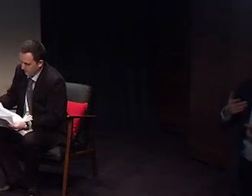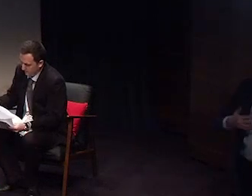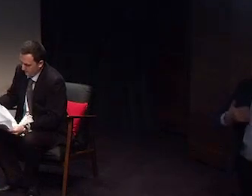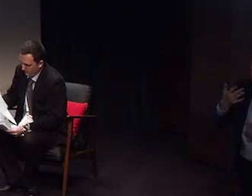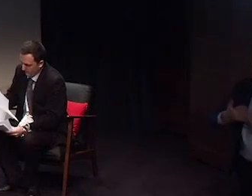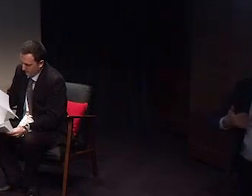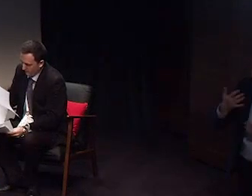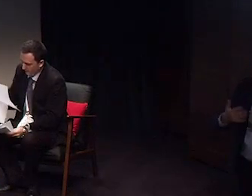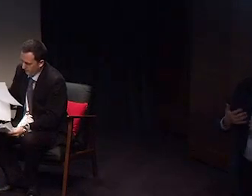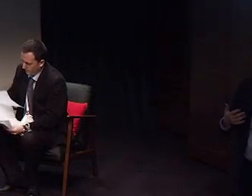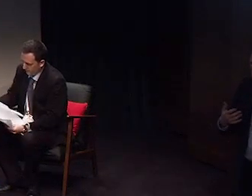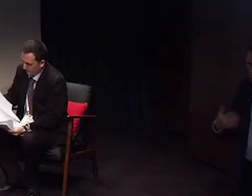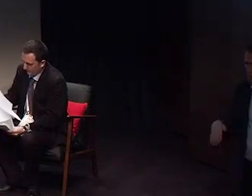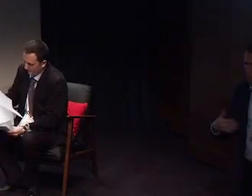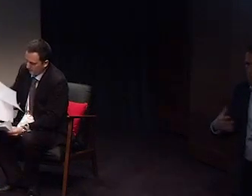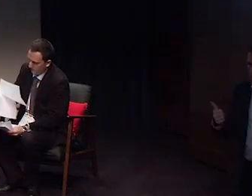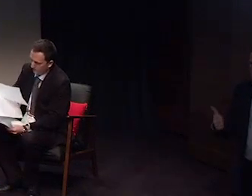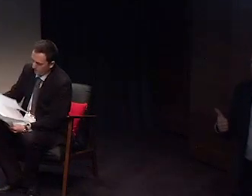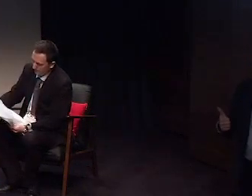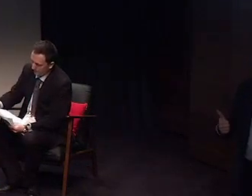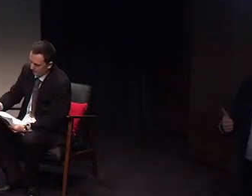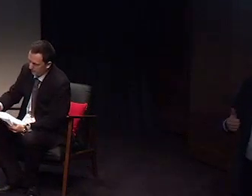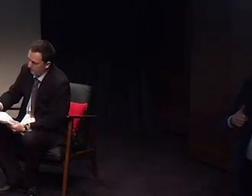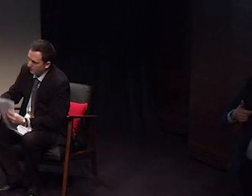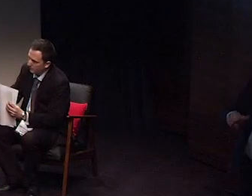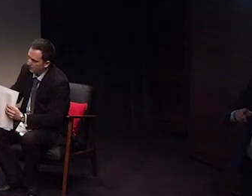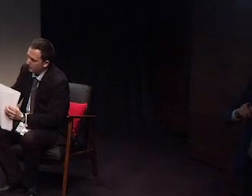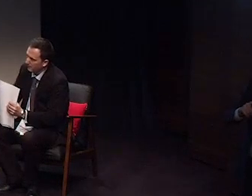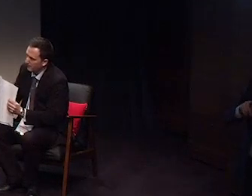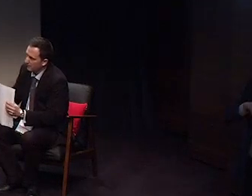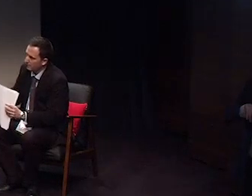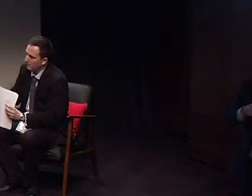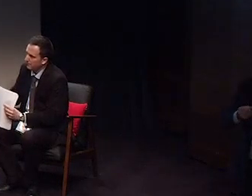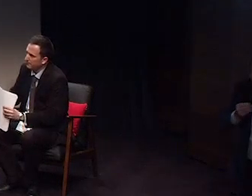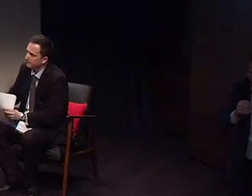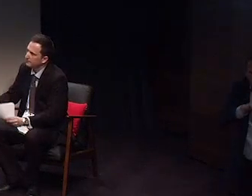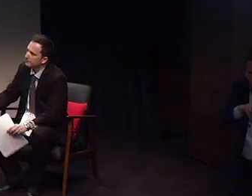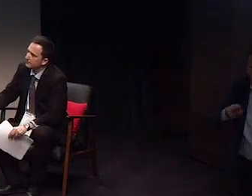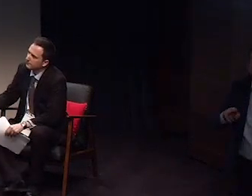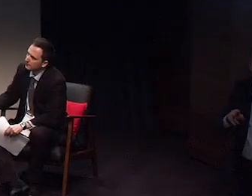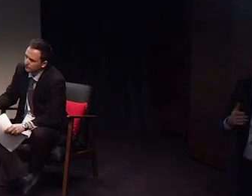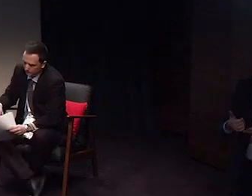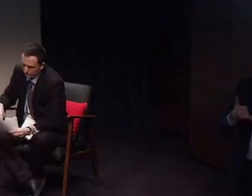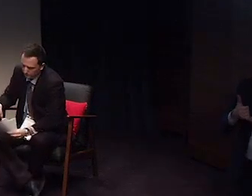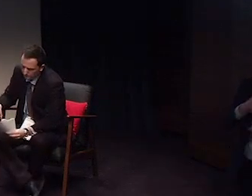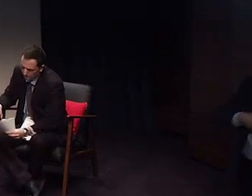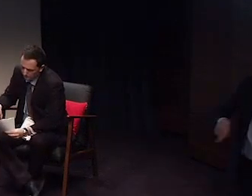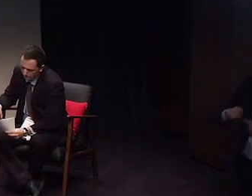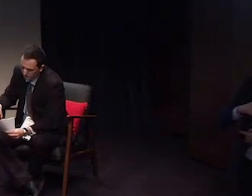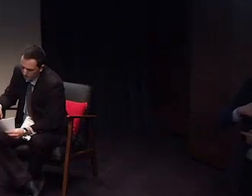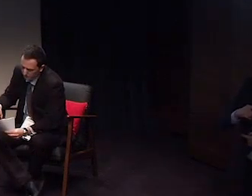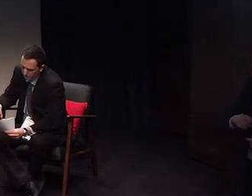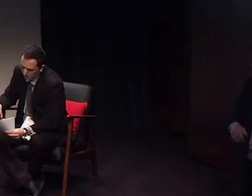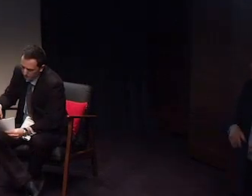results in the practical contribution of the use of video in a dispatch center. We also, I think,